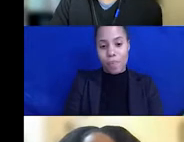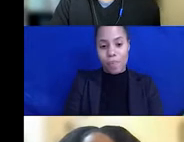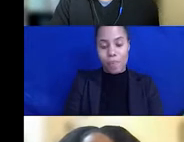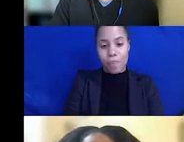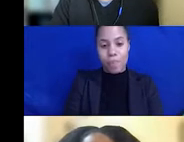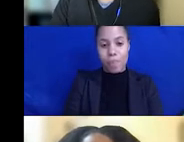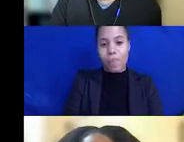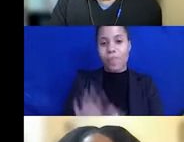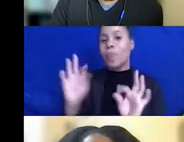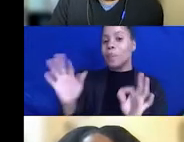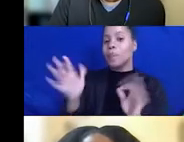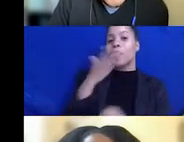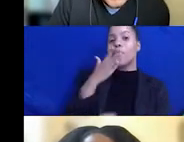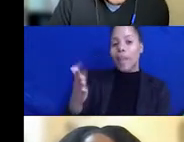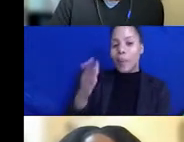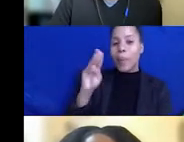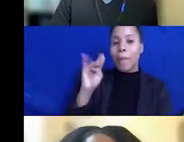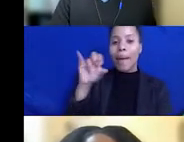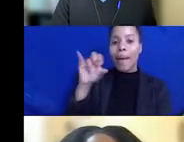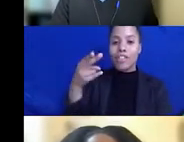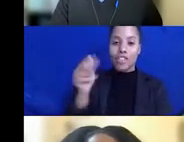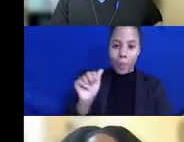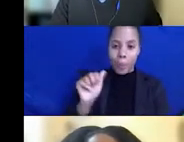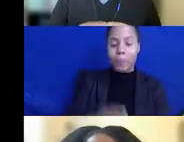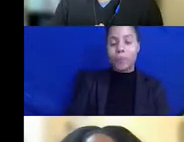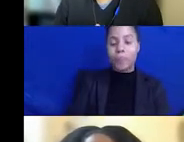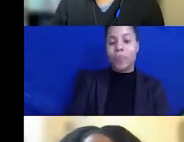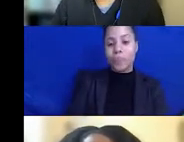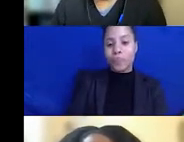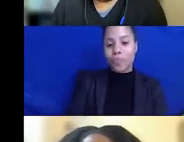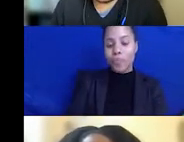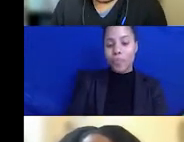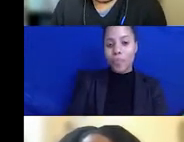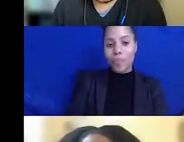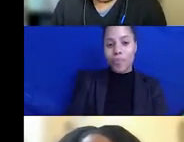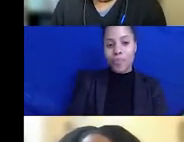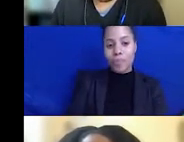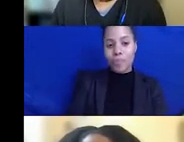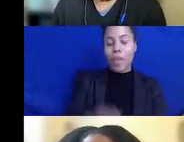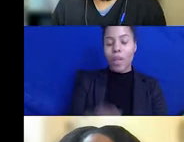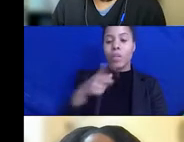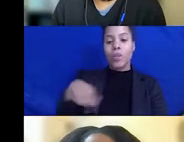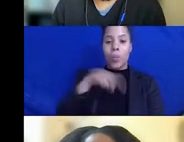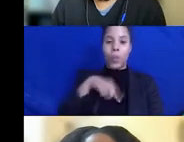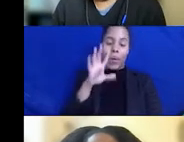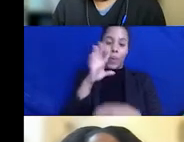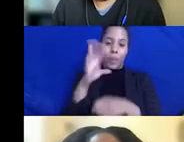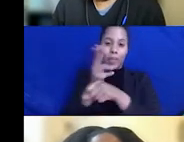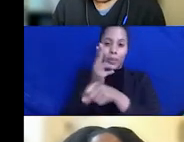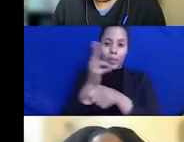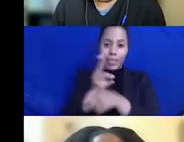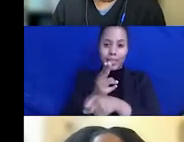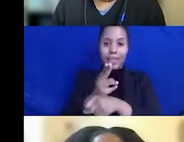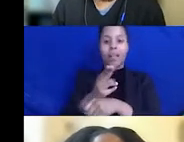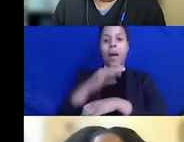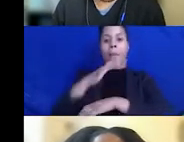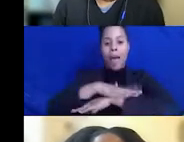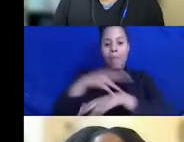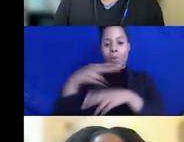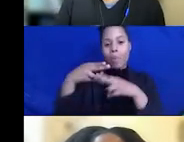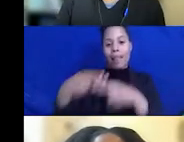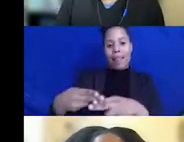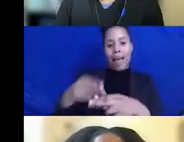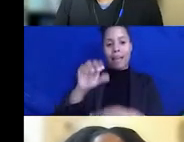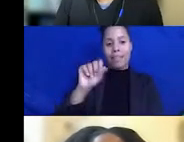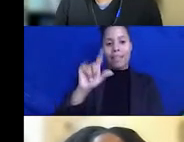Thank you, Myaisha. So we're going to be using the platform Slido today